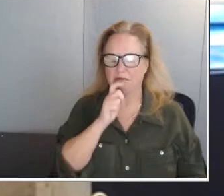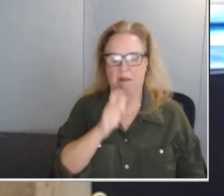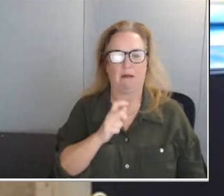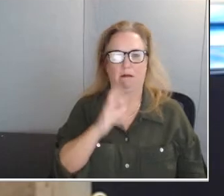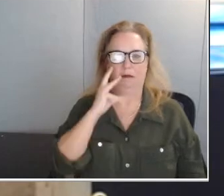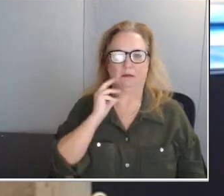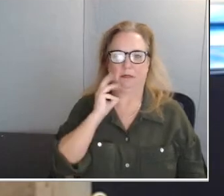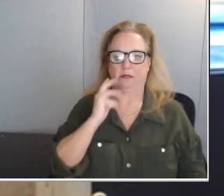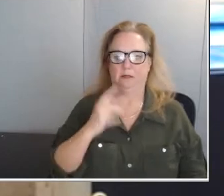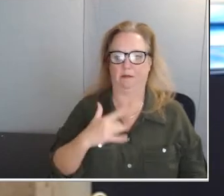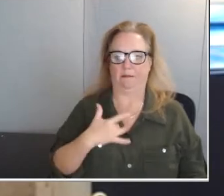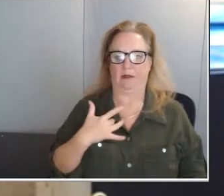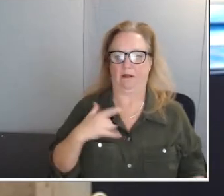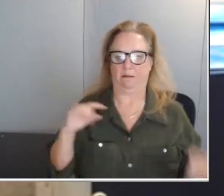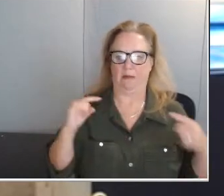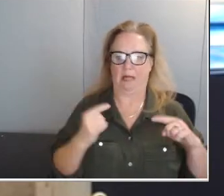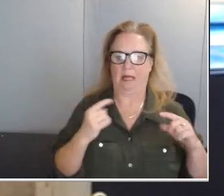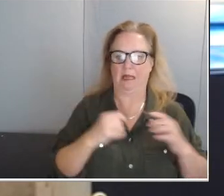felt before.